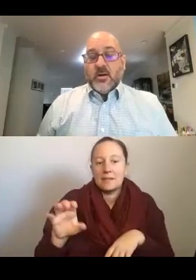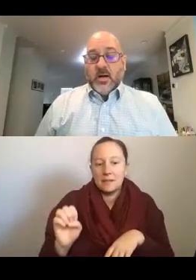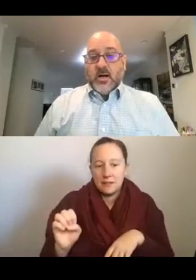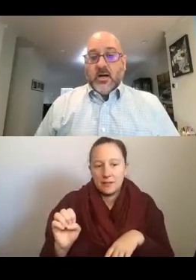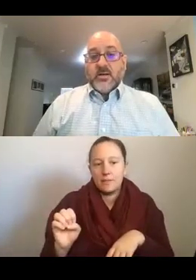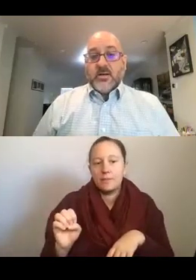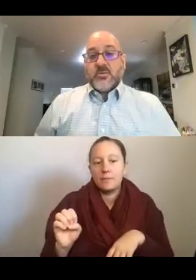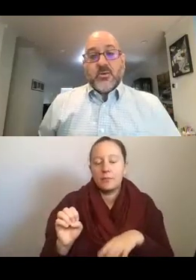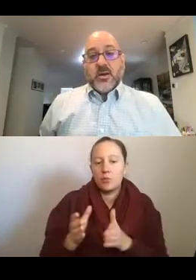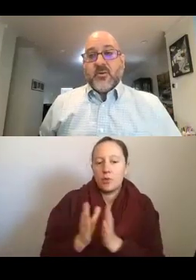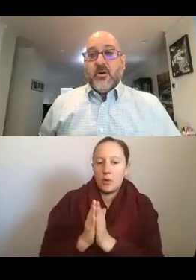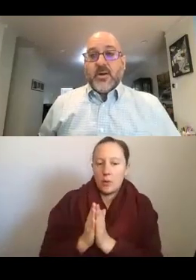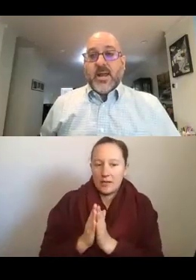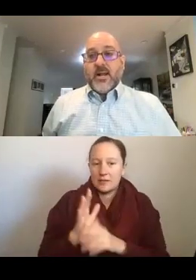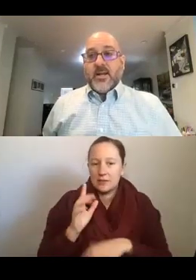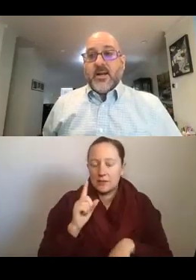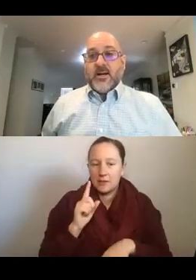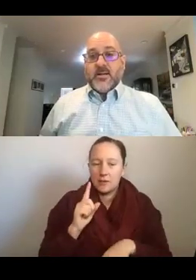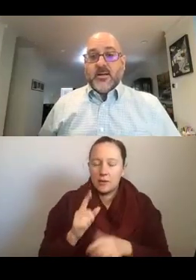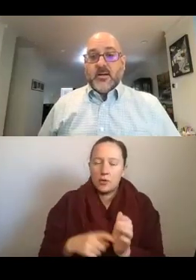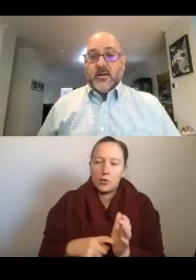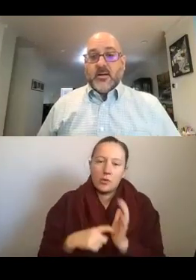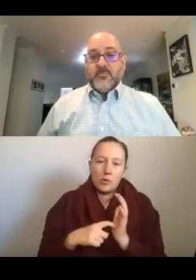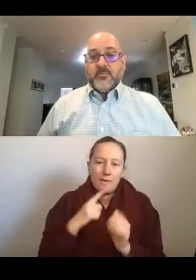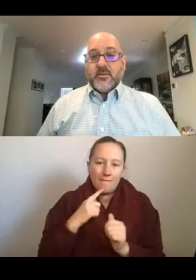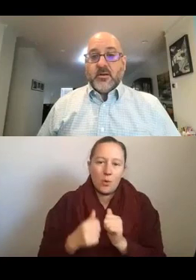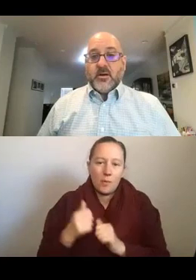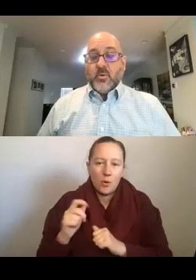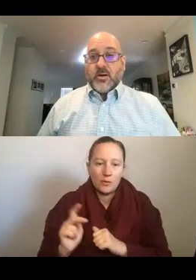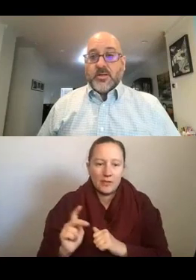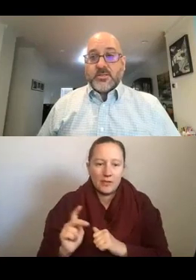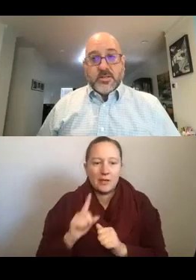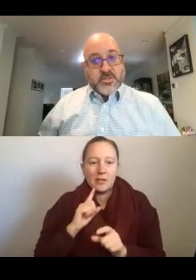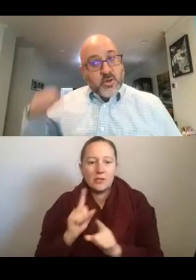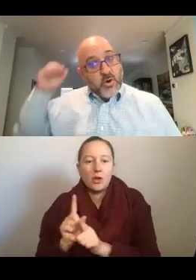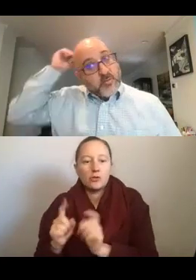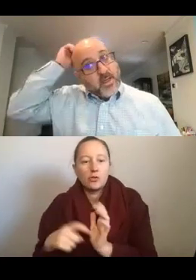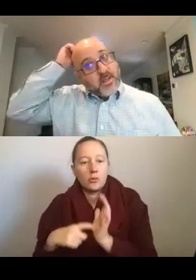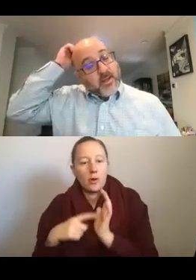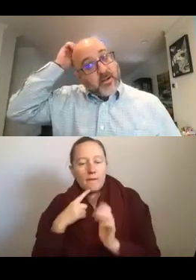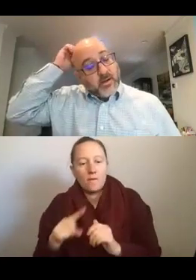or it's also required for all K99 awards. There's no automatic